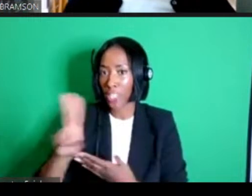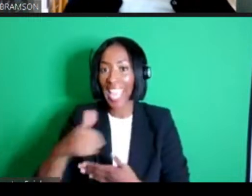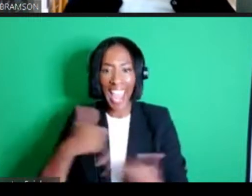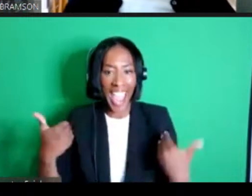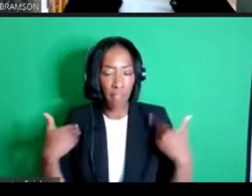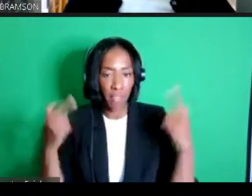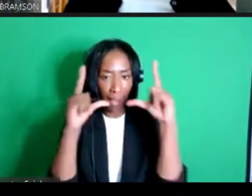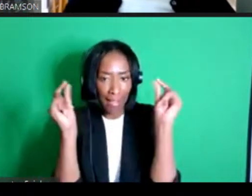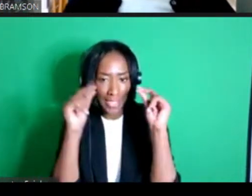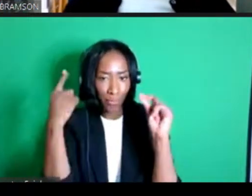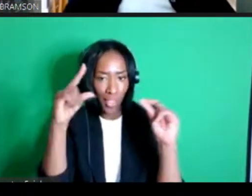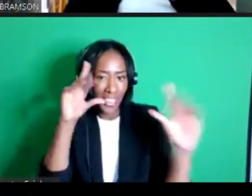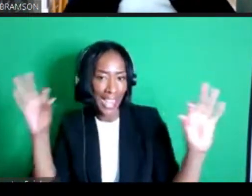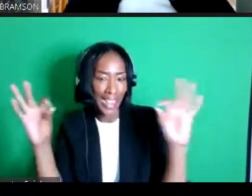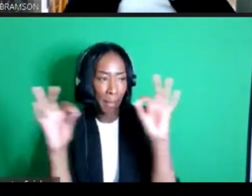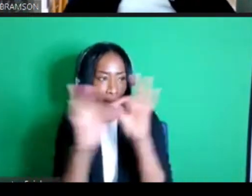It's